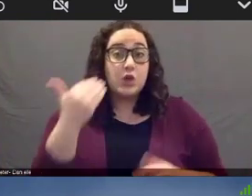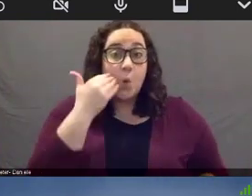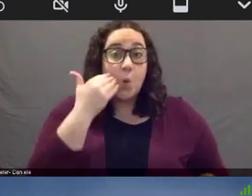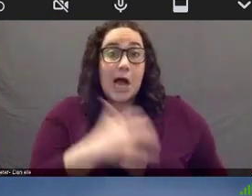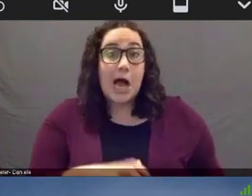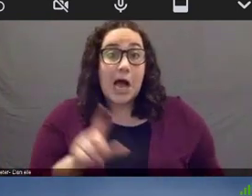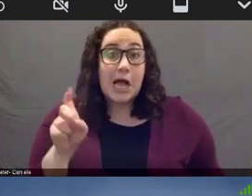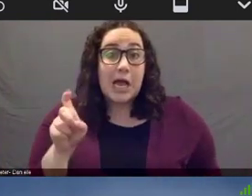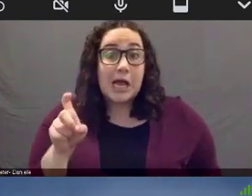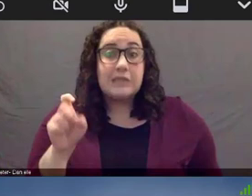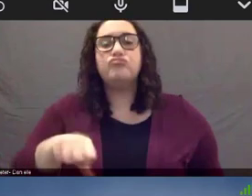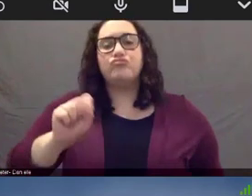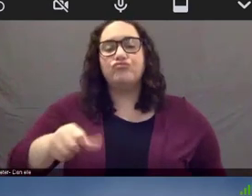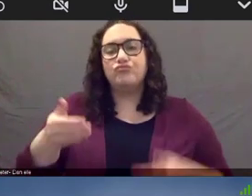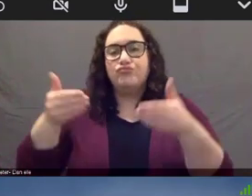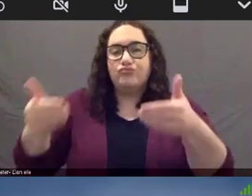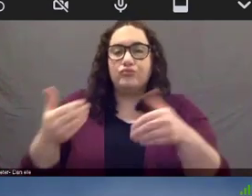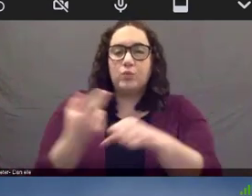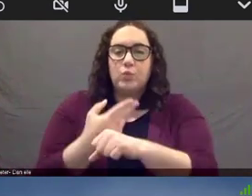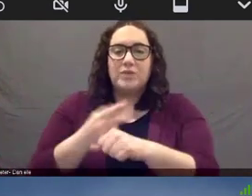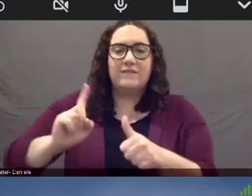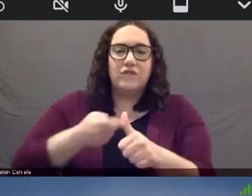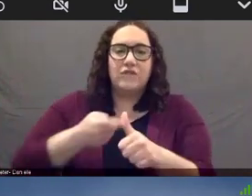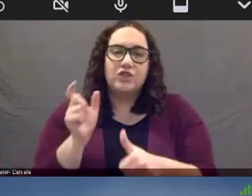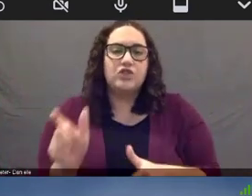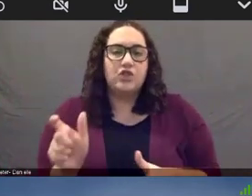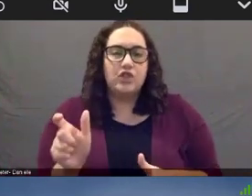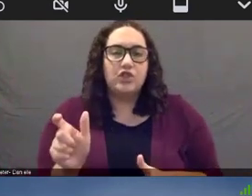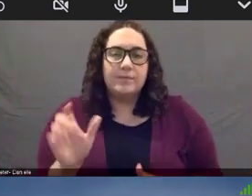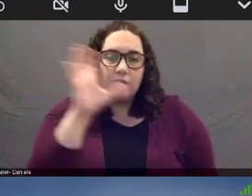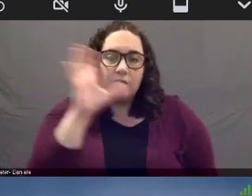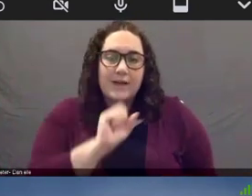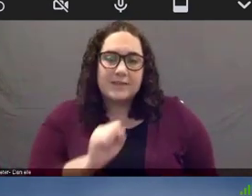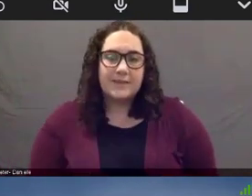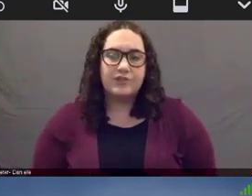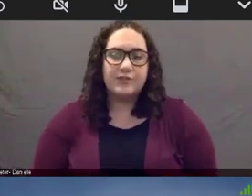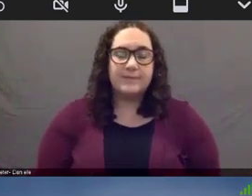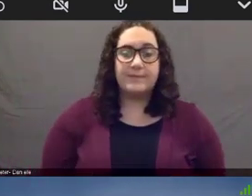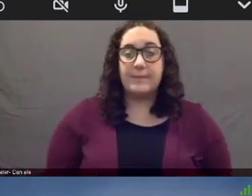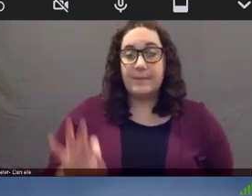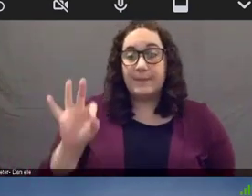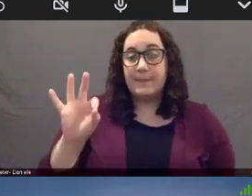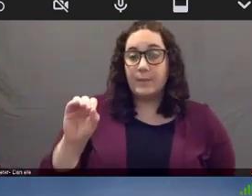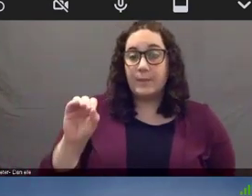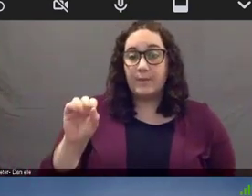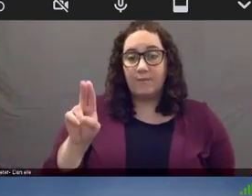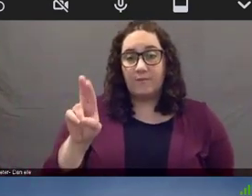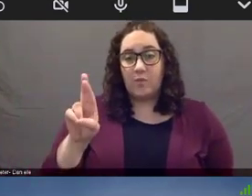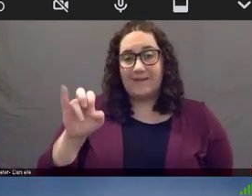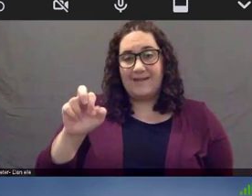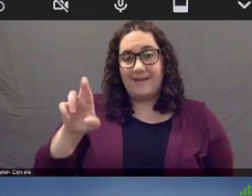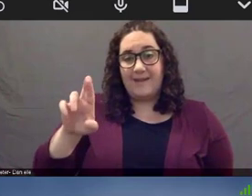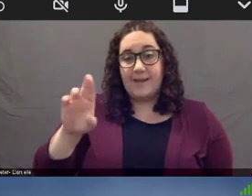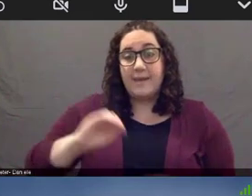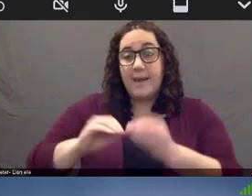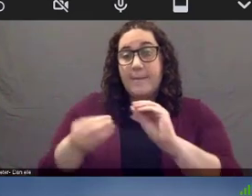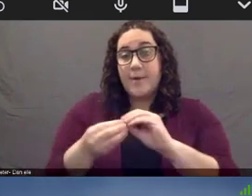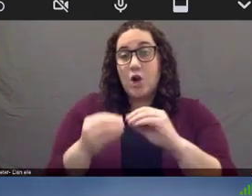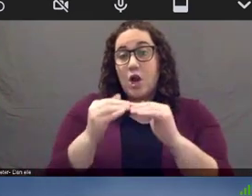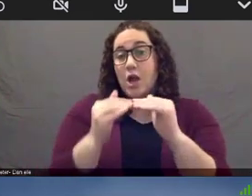approximation. If the Fourier number is low, so it's not 0.2 yet, then we say